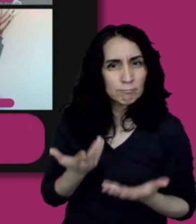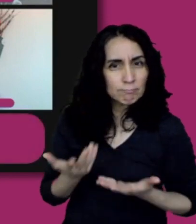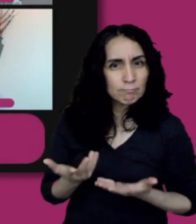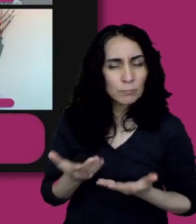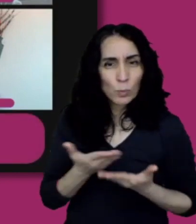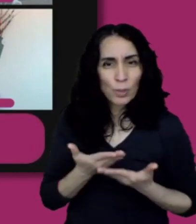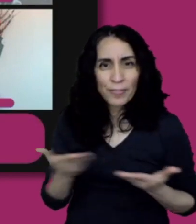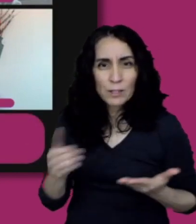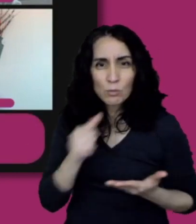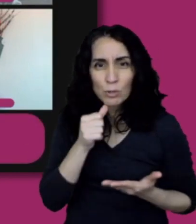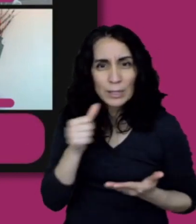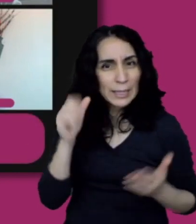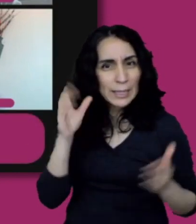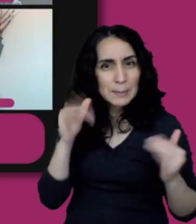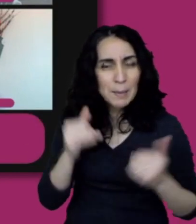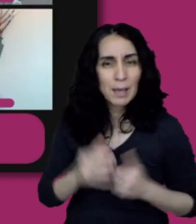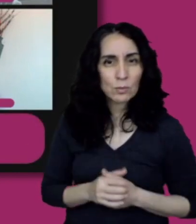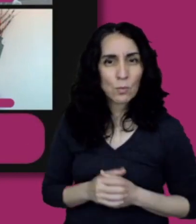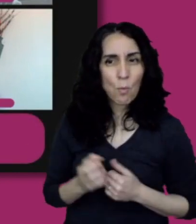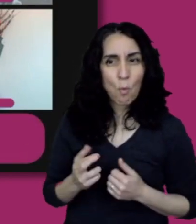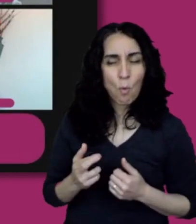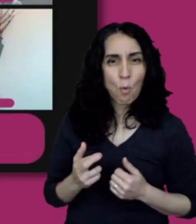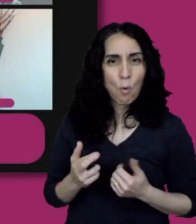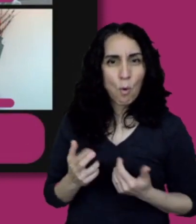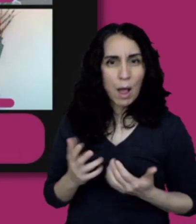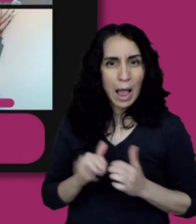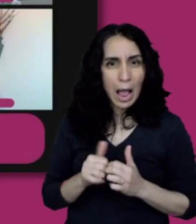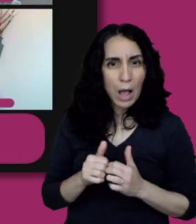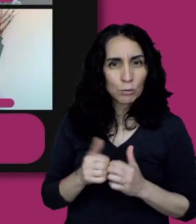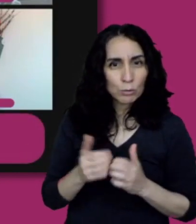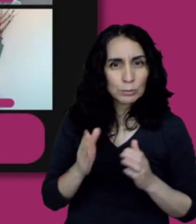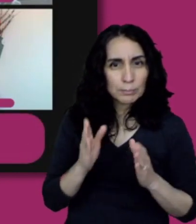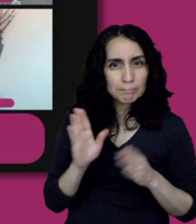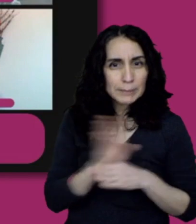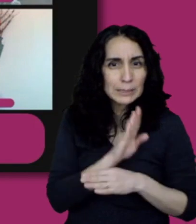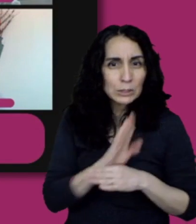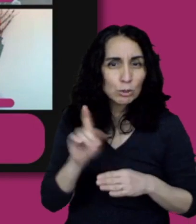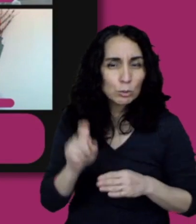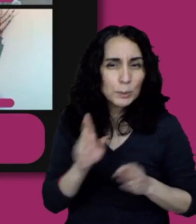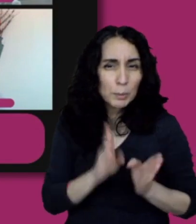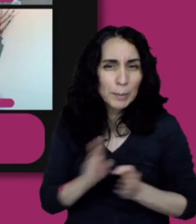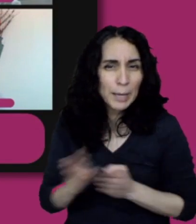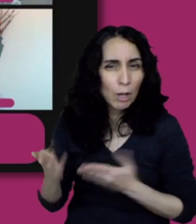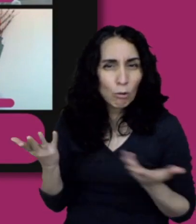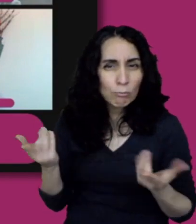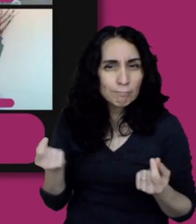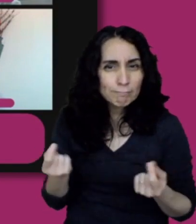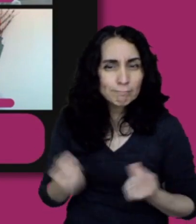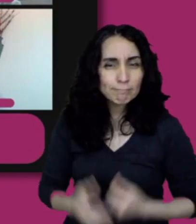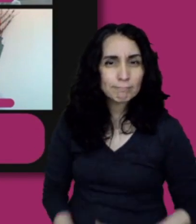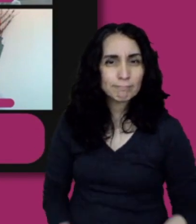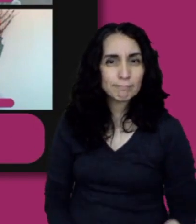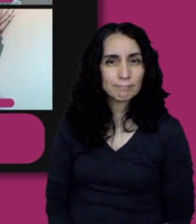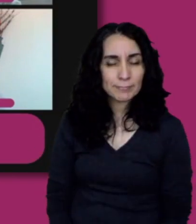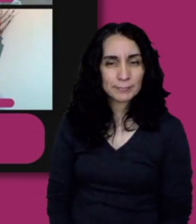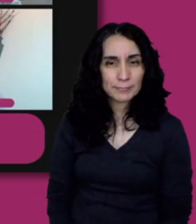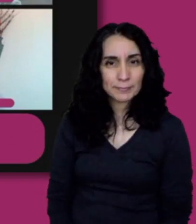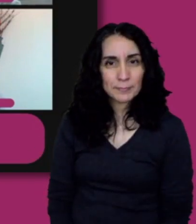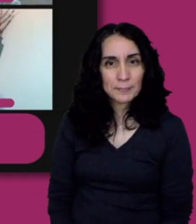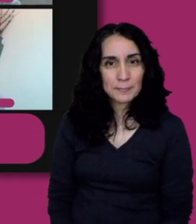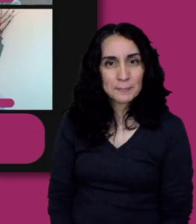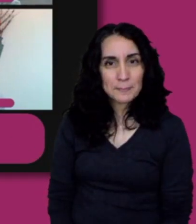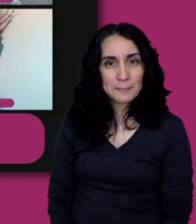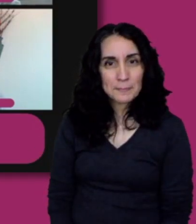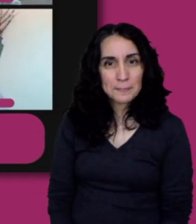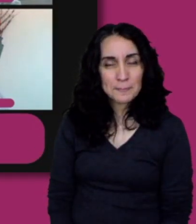things that you didn't expect, or what should businesses be prepared for? Sure. Well,